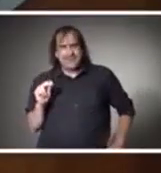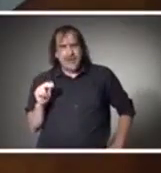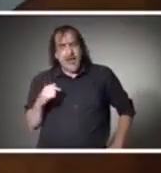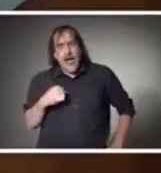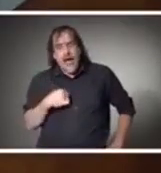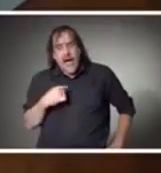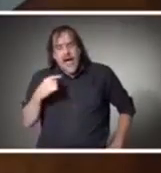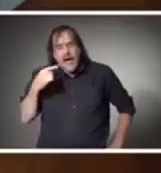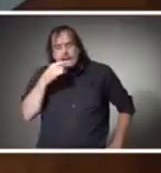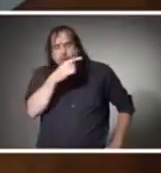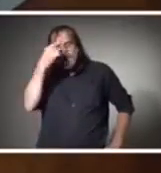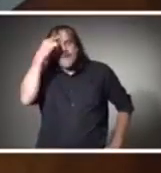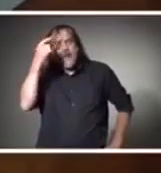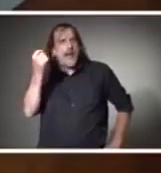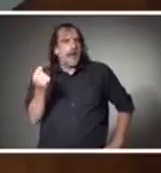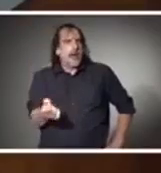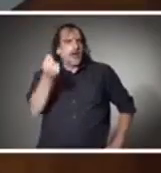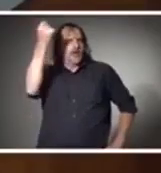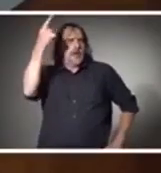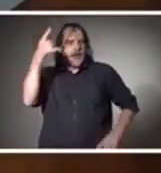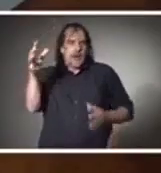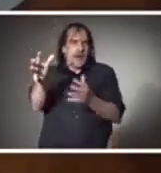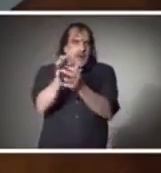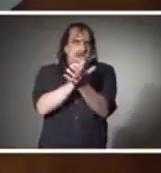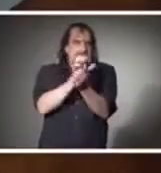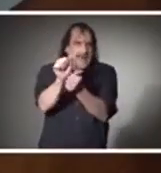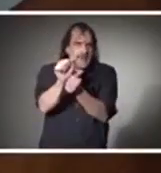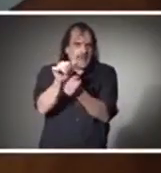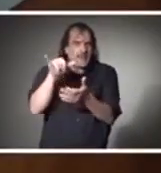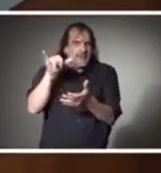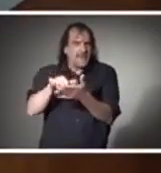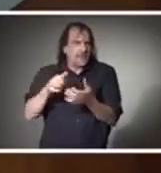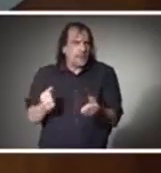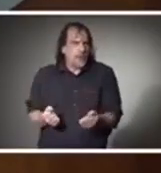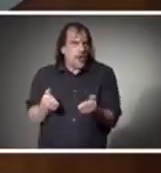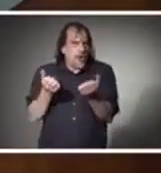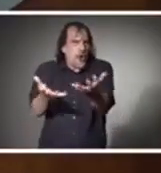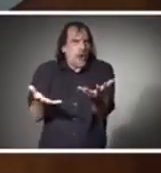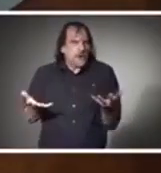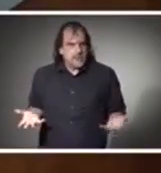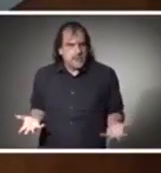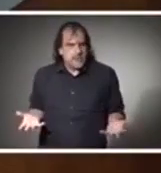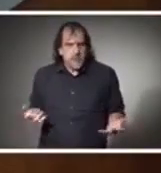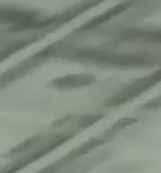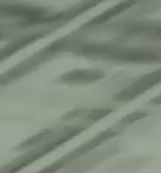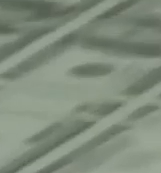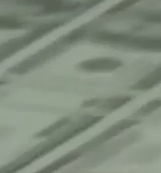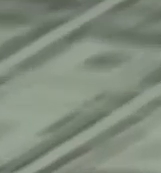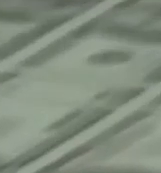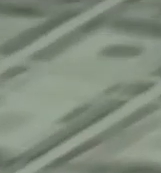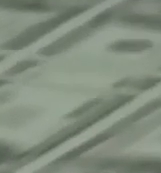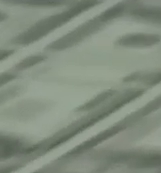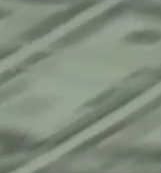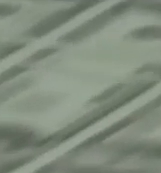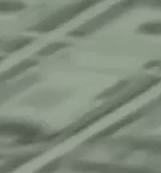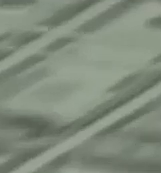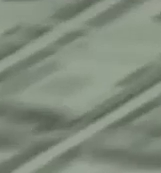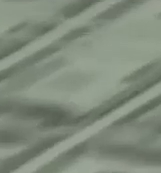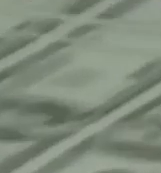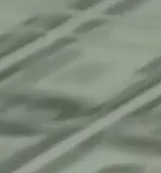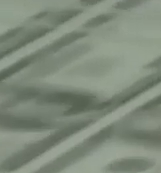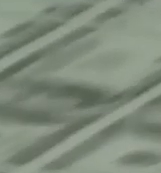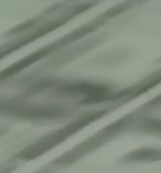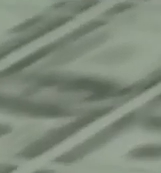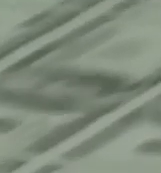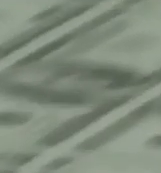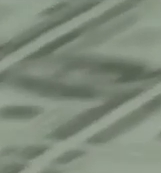they realize the damage this would do. Reeves has repeatedly maintained in recent days that his interpretation of the state law